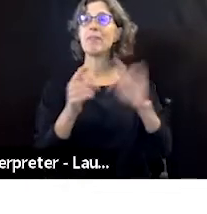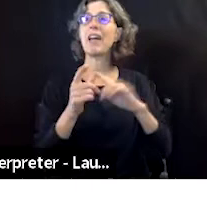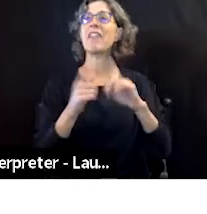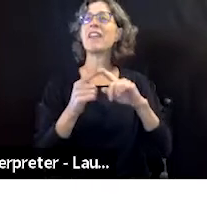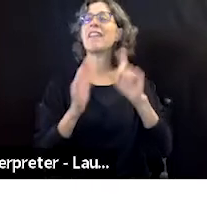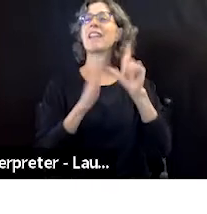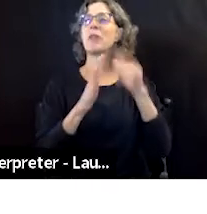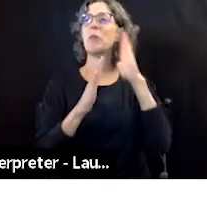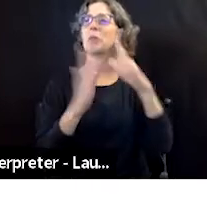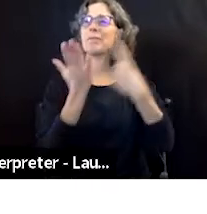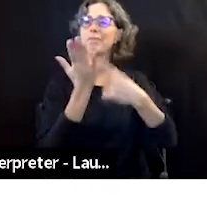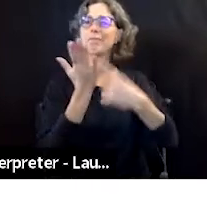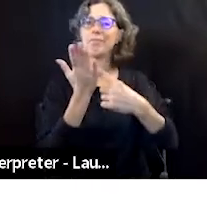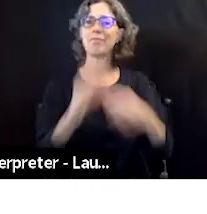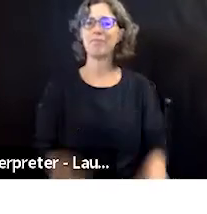them.